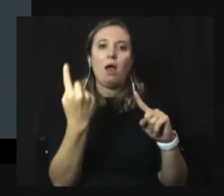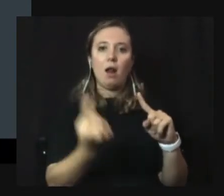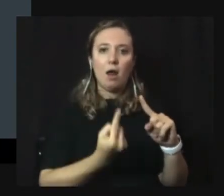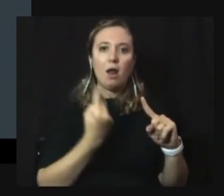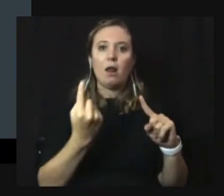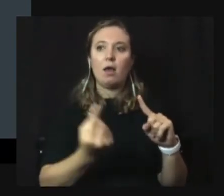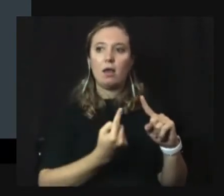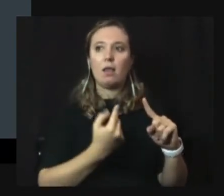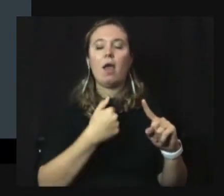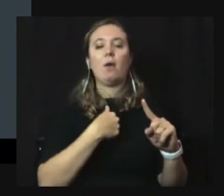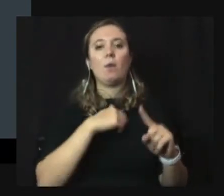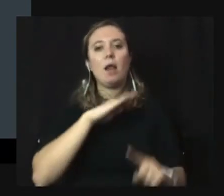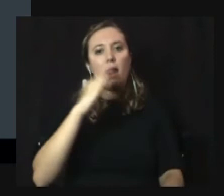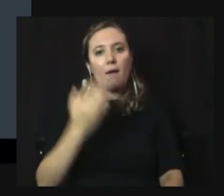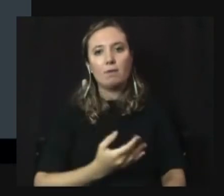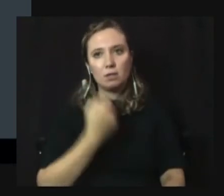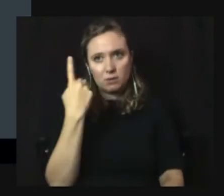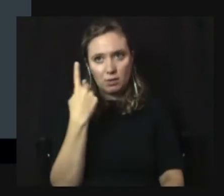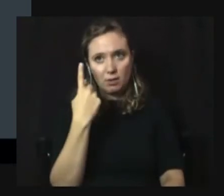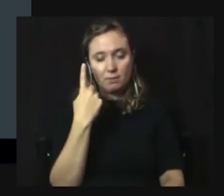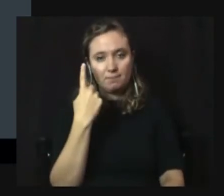never understand.